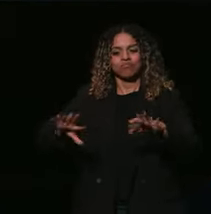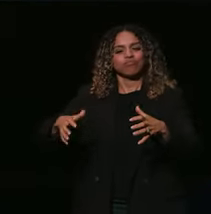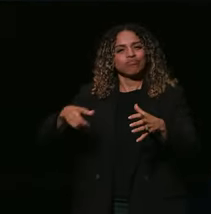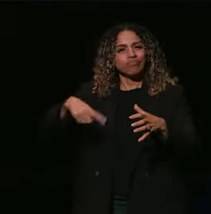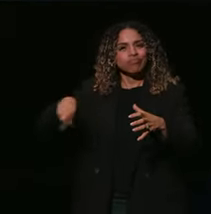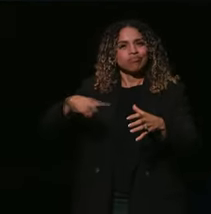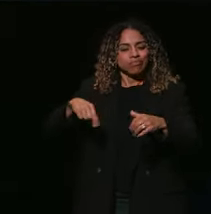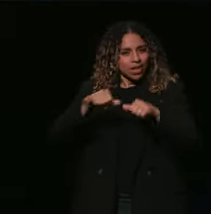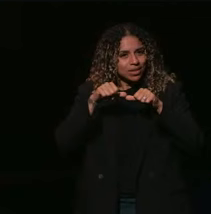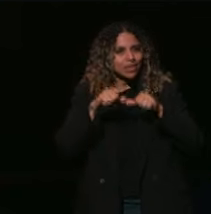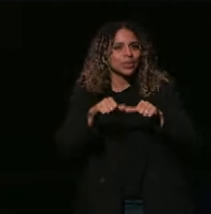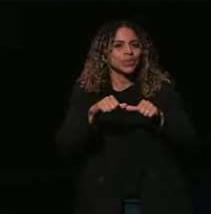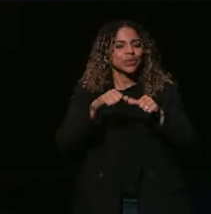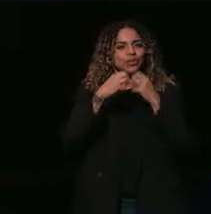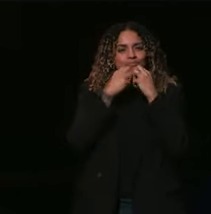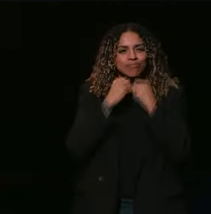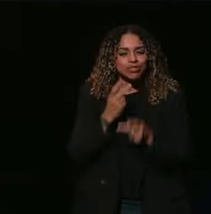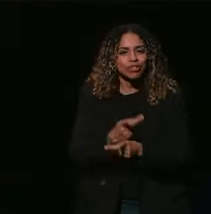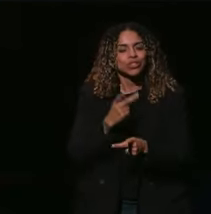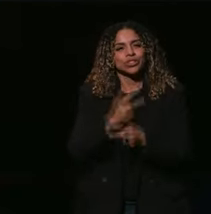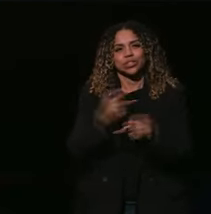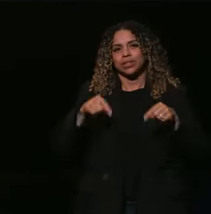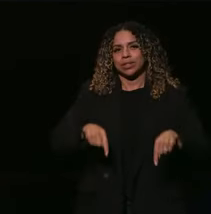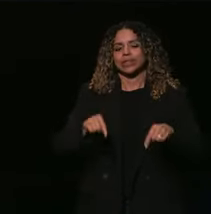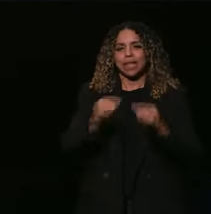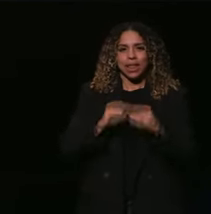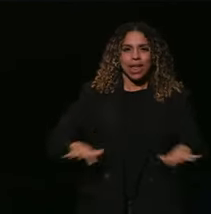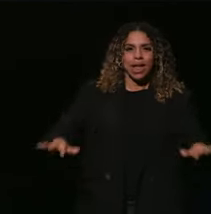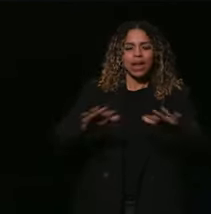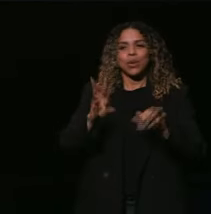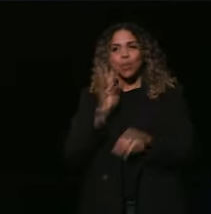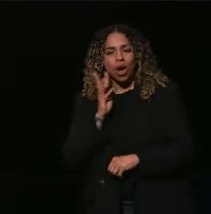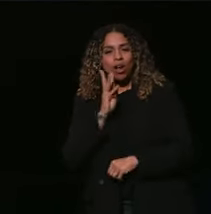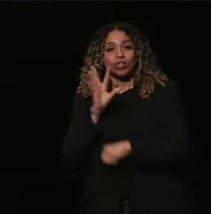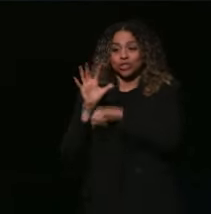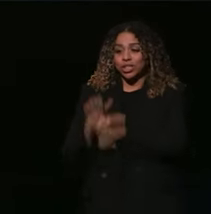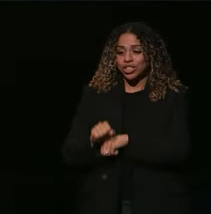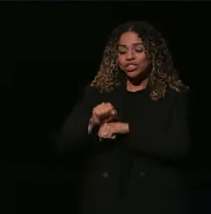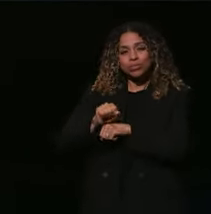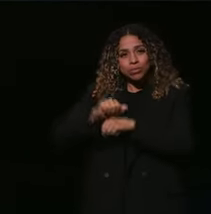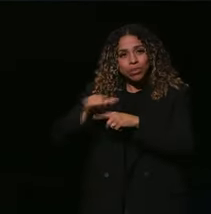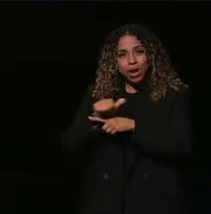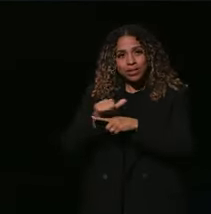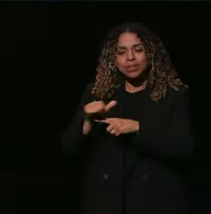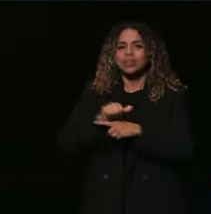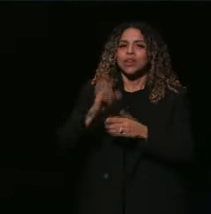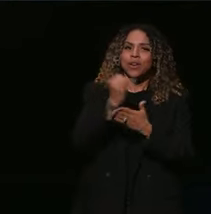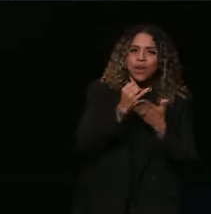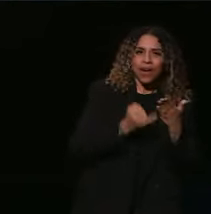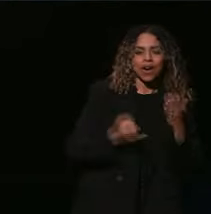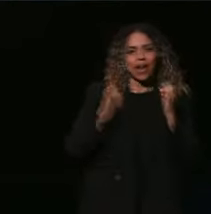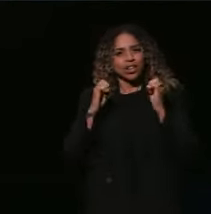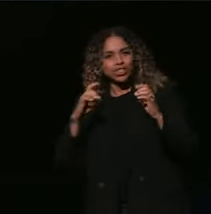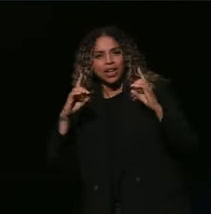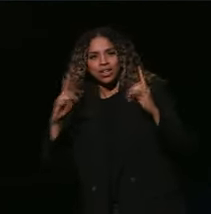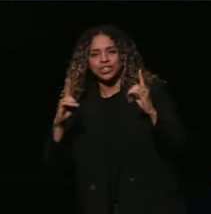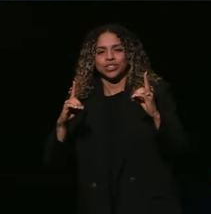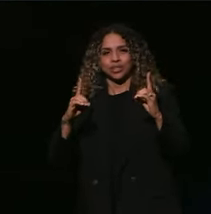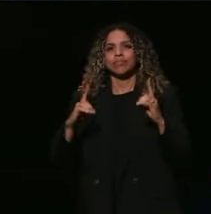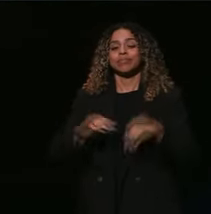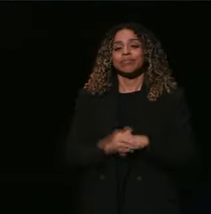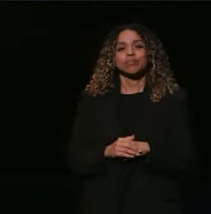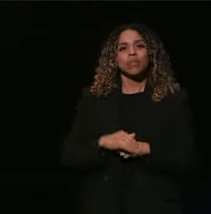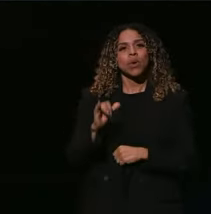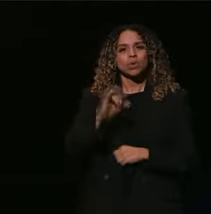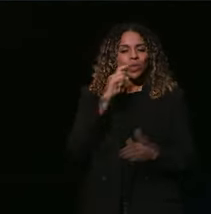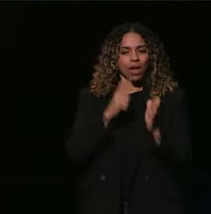and water through traditional practice, activism, art, and education. We also acknowledge their continued